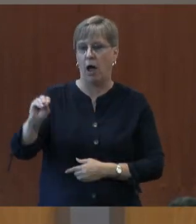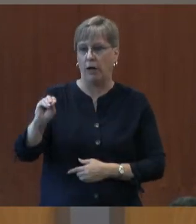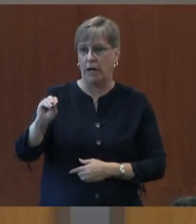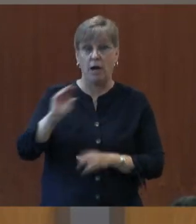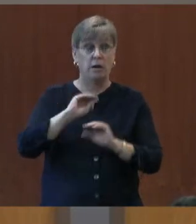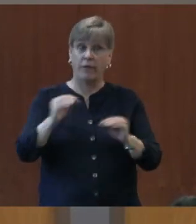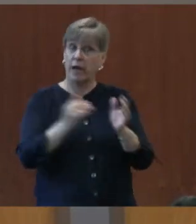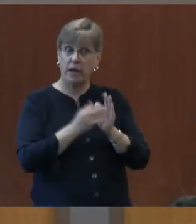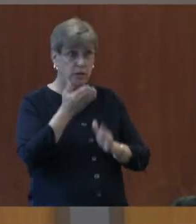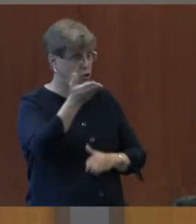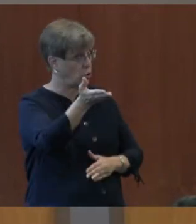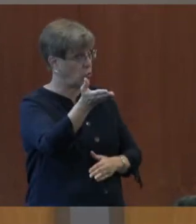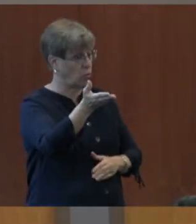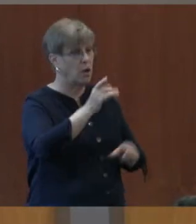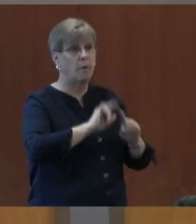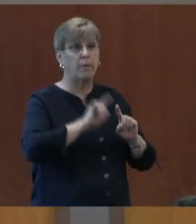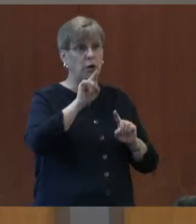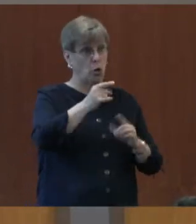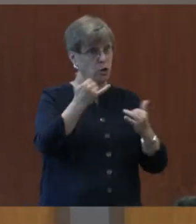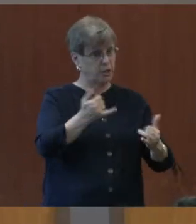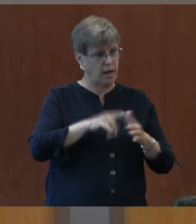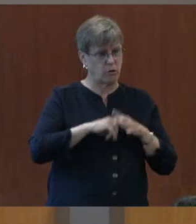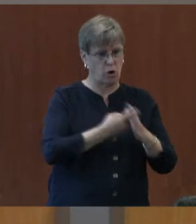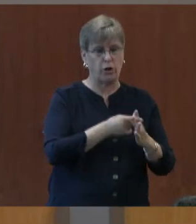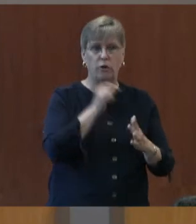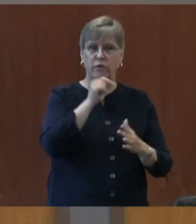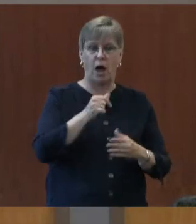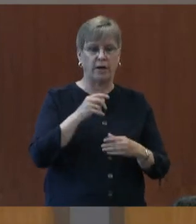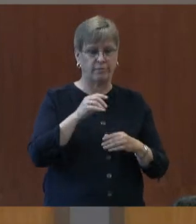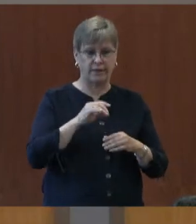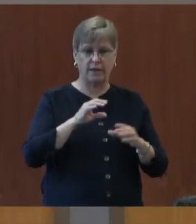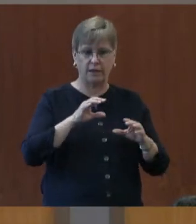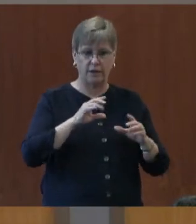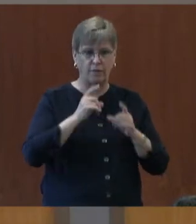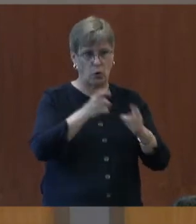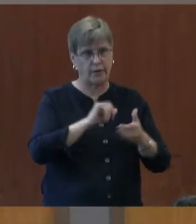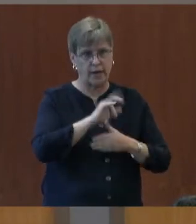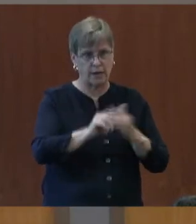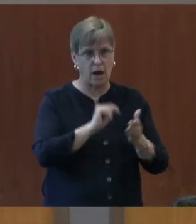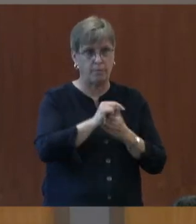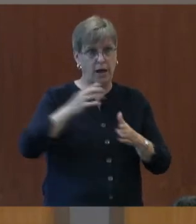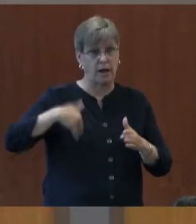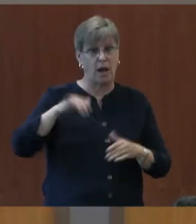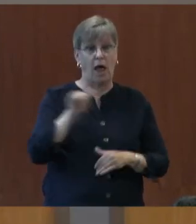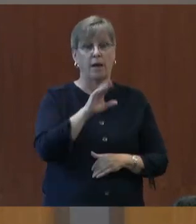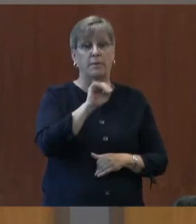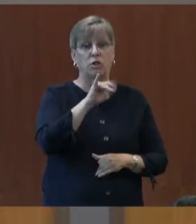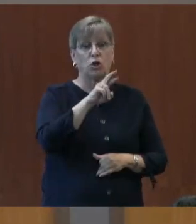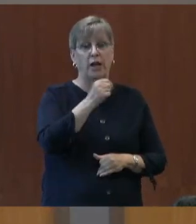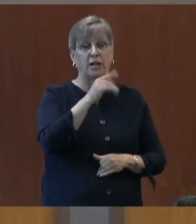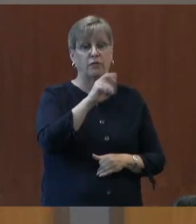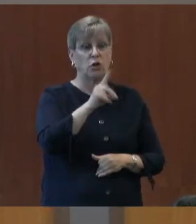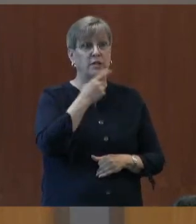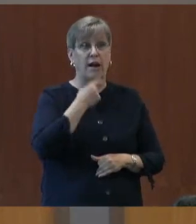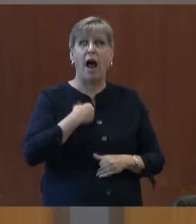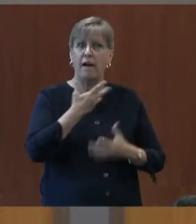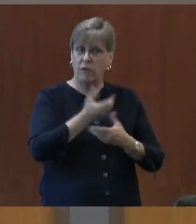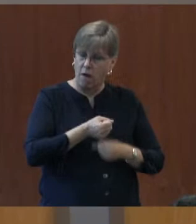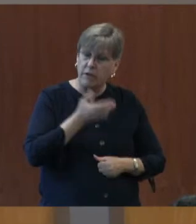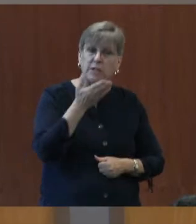nothing against you, but you're just starting. You haven't put in that time yet. So like Mr. Gesford said, I do have confidence in